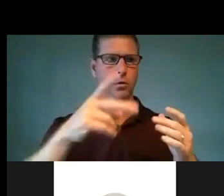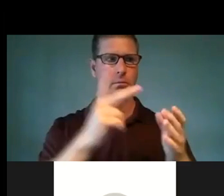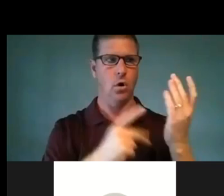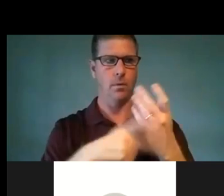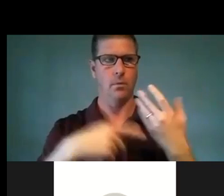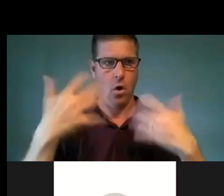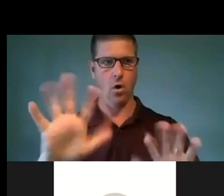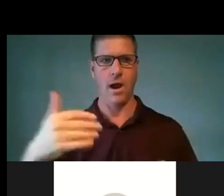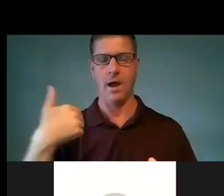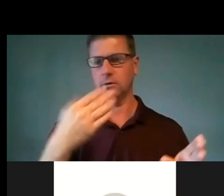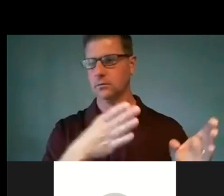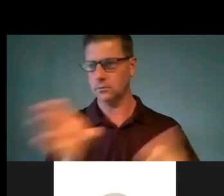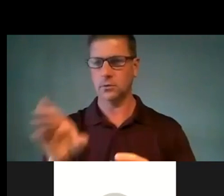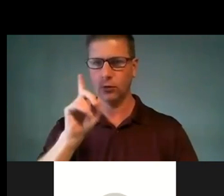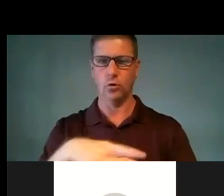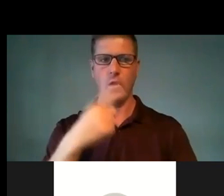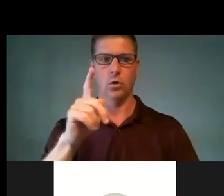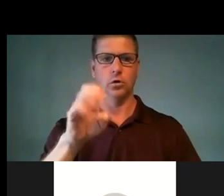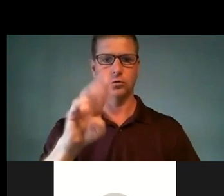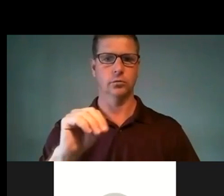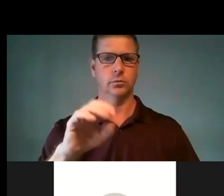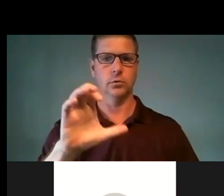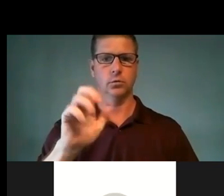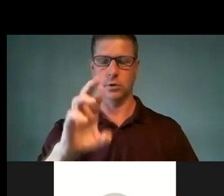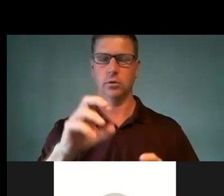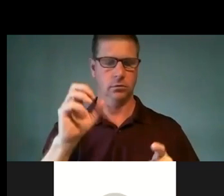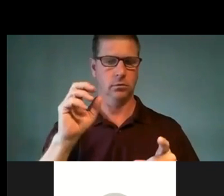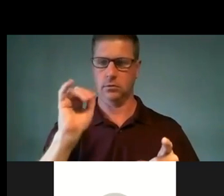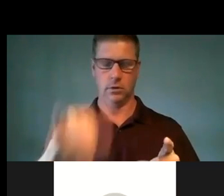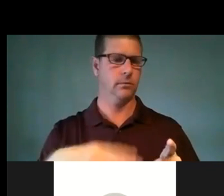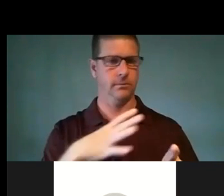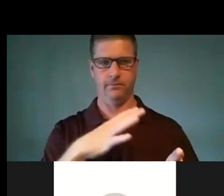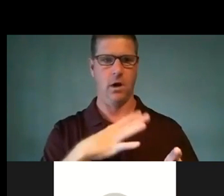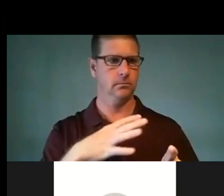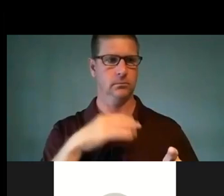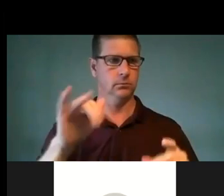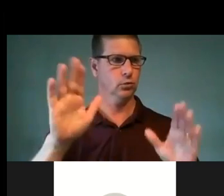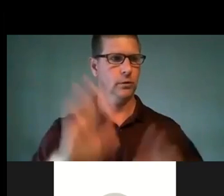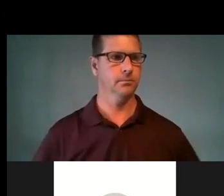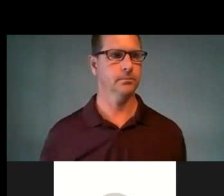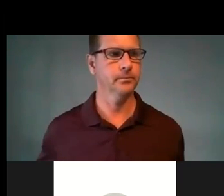a pathway into a longer term career. Absolutely. No, that would be great.